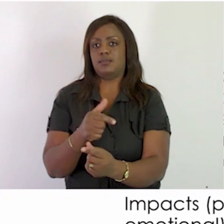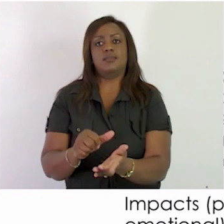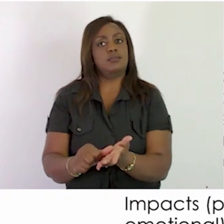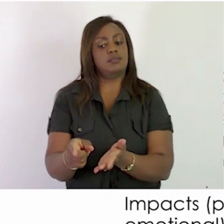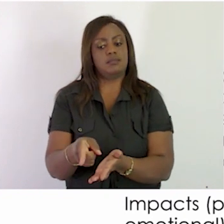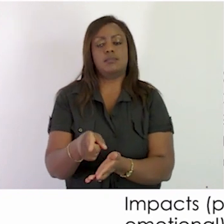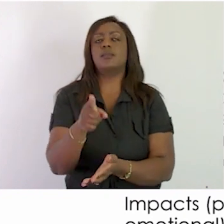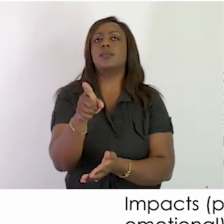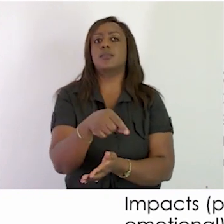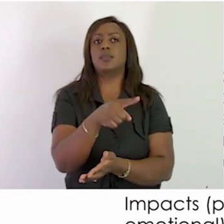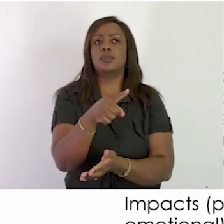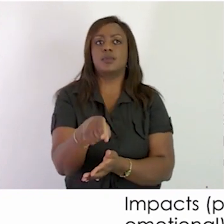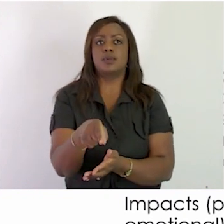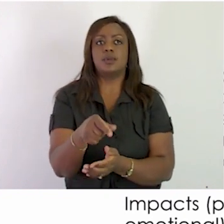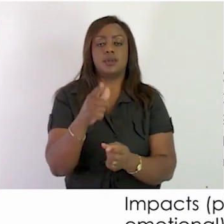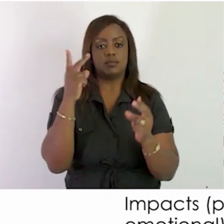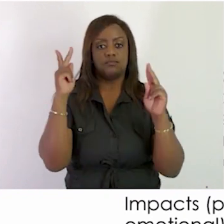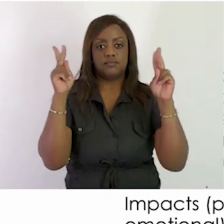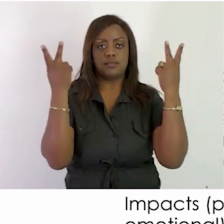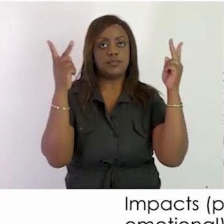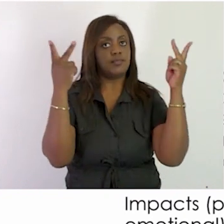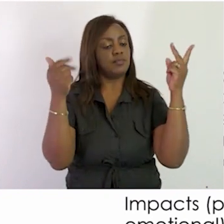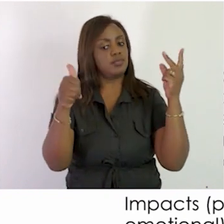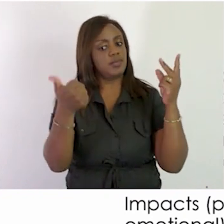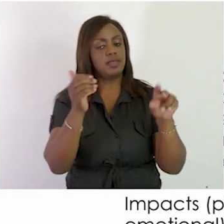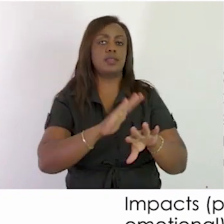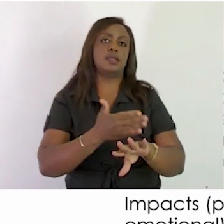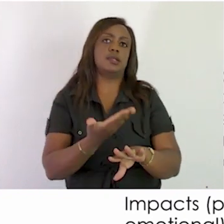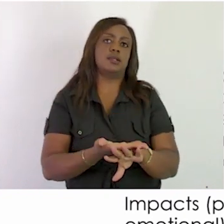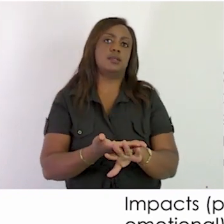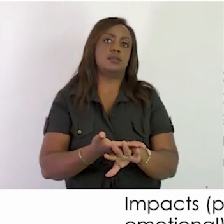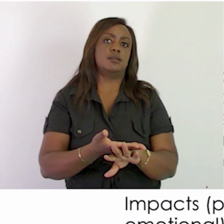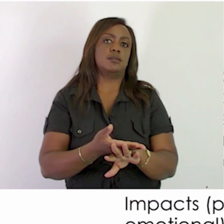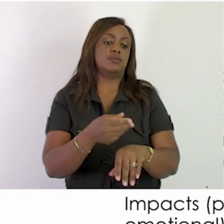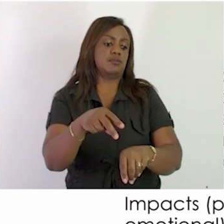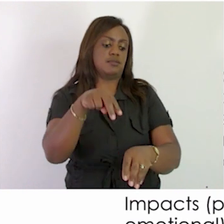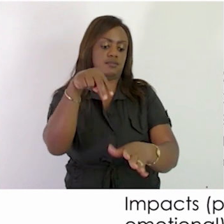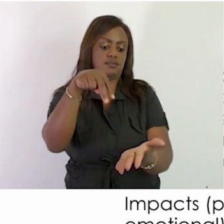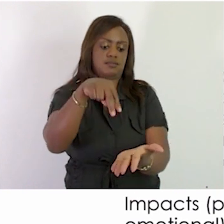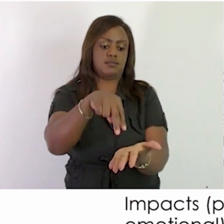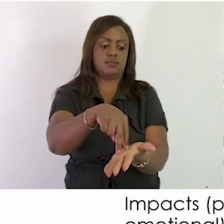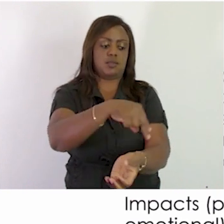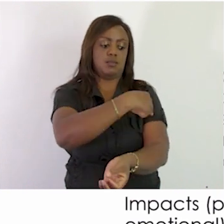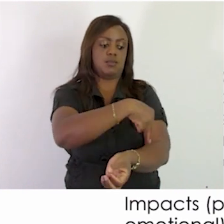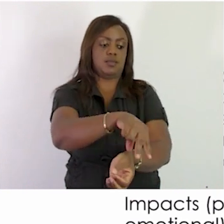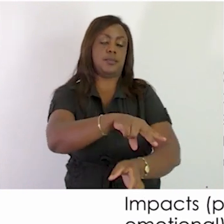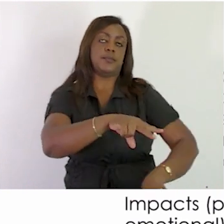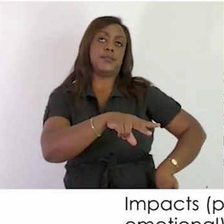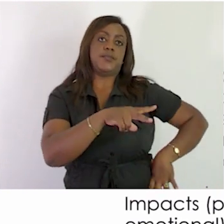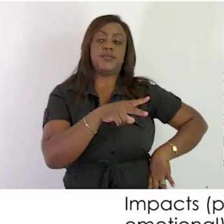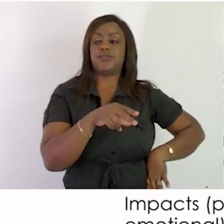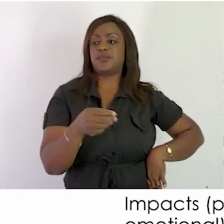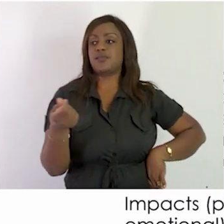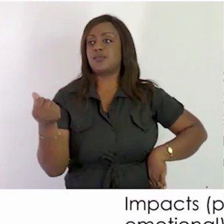money. They go at the lights, for example, the robots there, and then they find men,